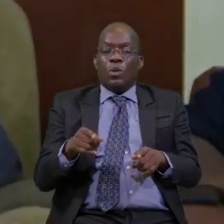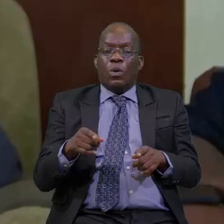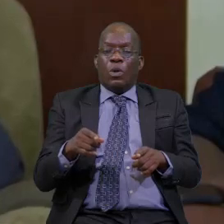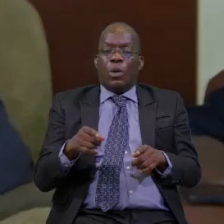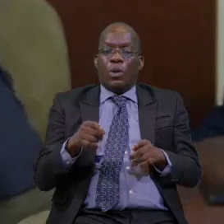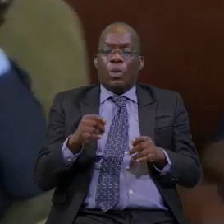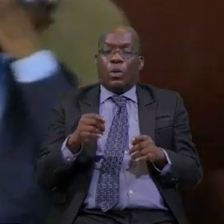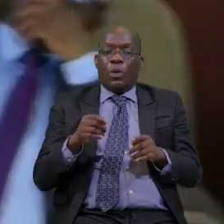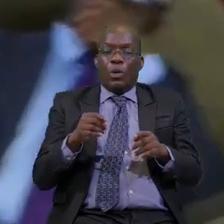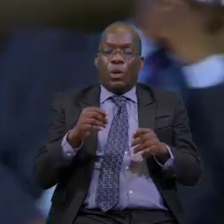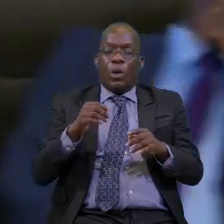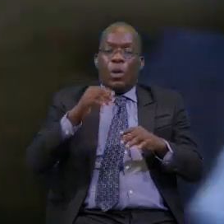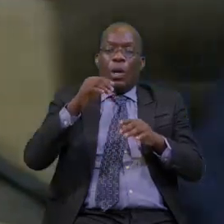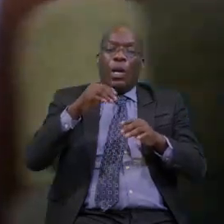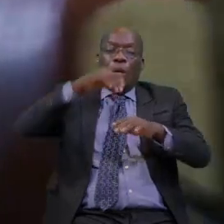to the whipping post,